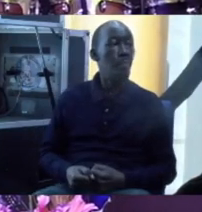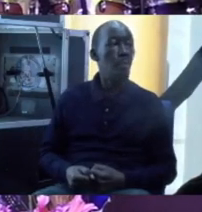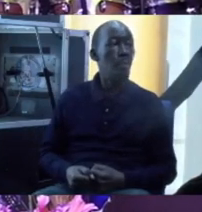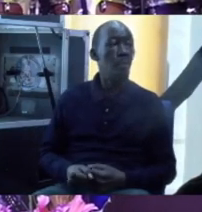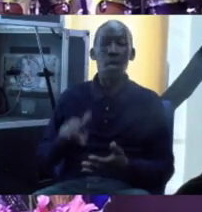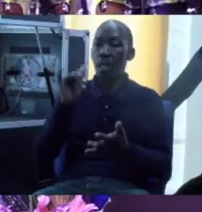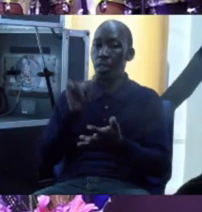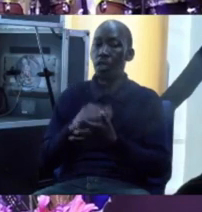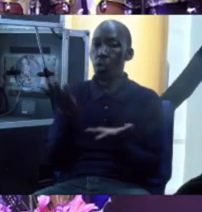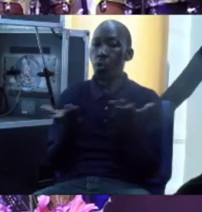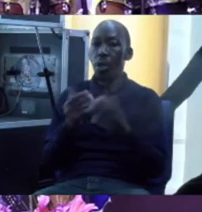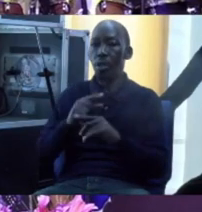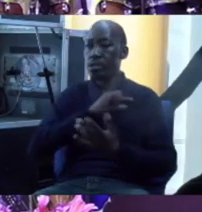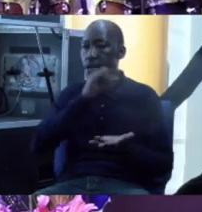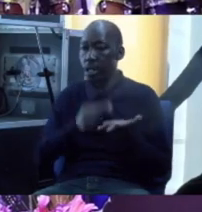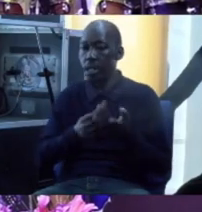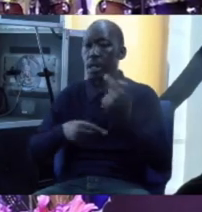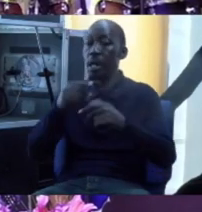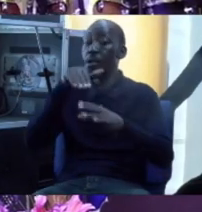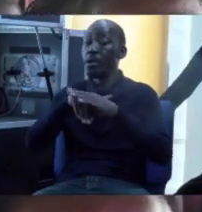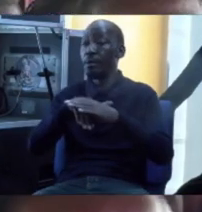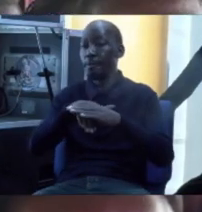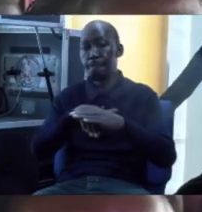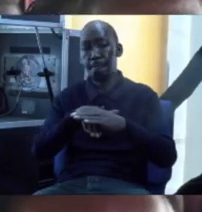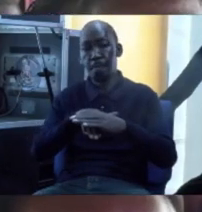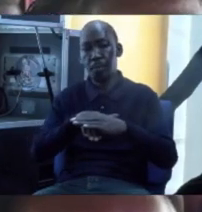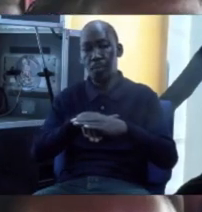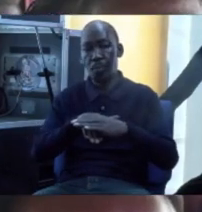That's where the grace comes in. Hapo ndipo neema inapotoka.